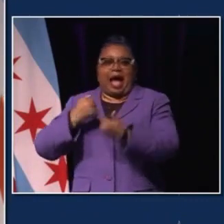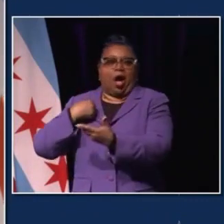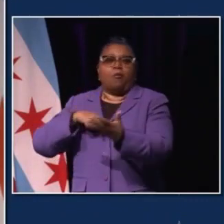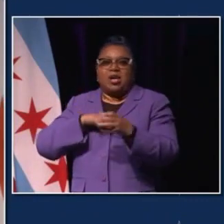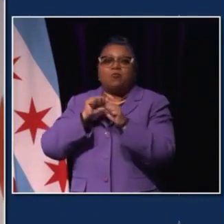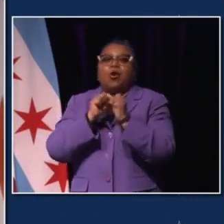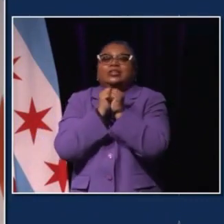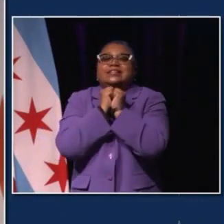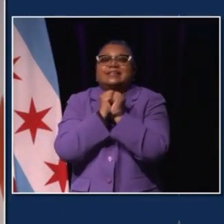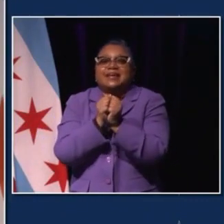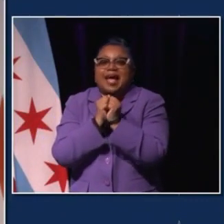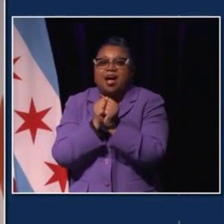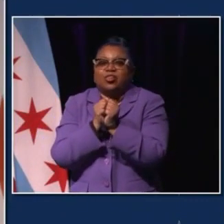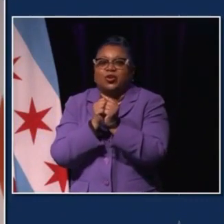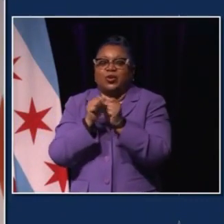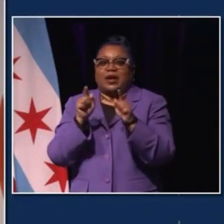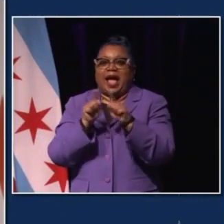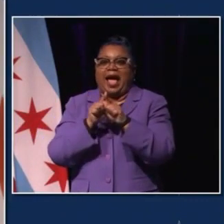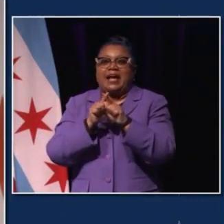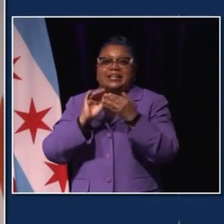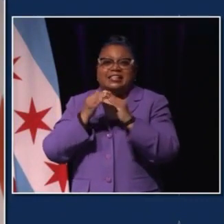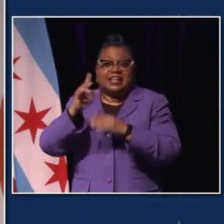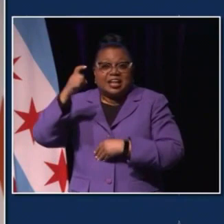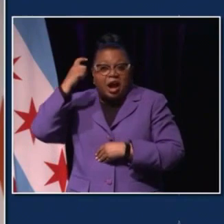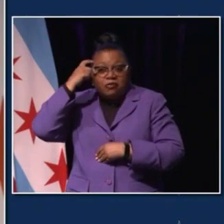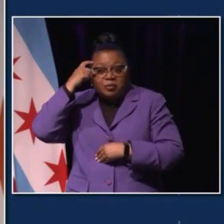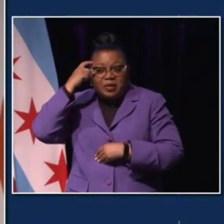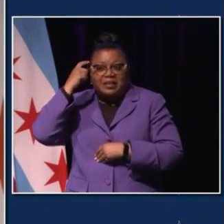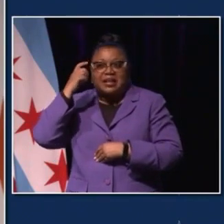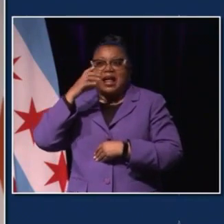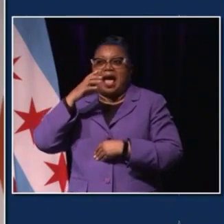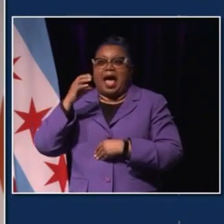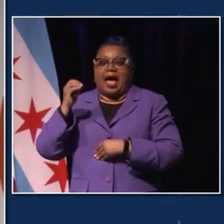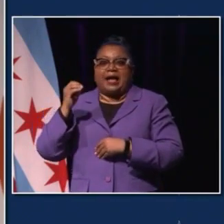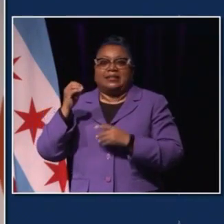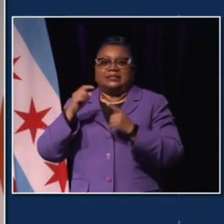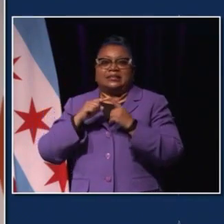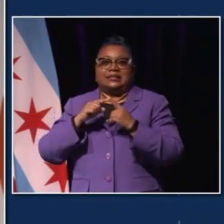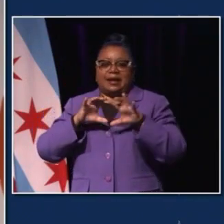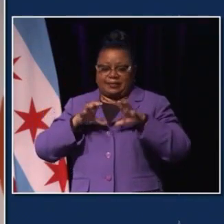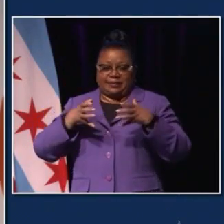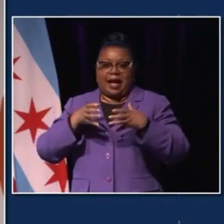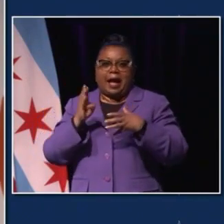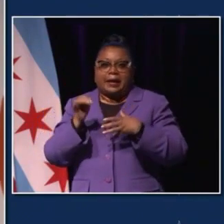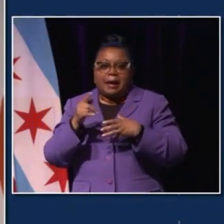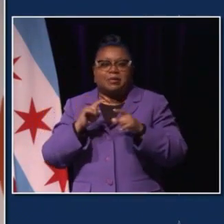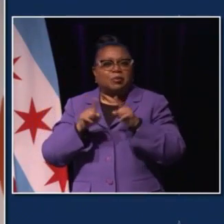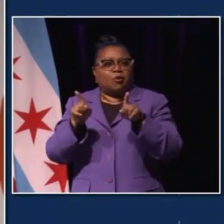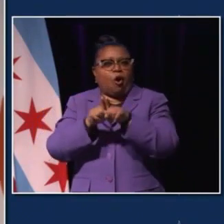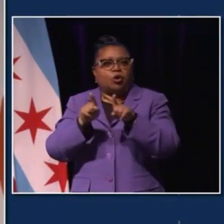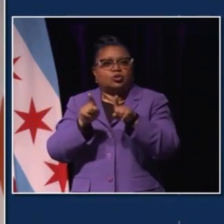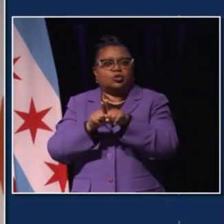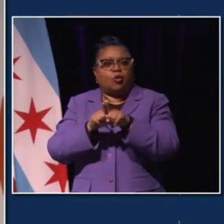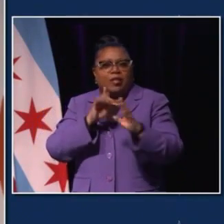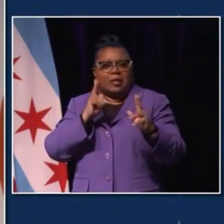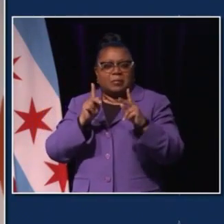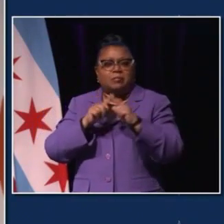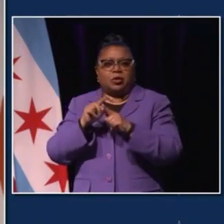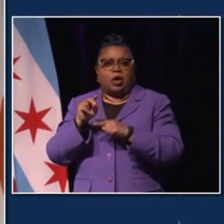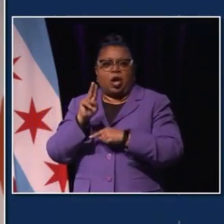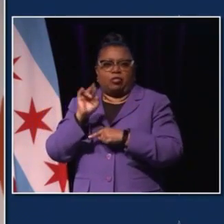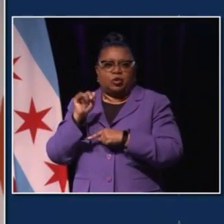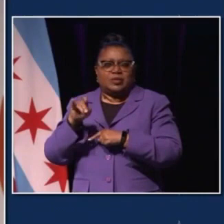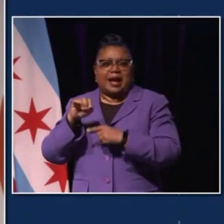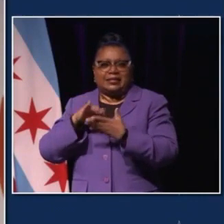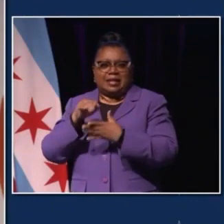we work together as a city government, as a cabinet, but also the folks at the United